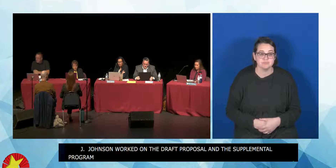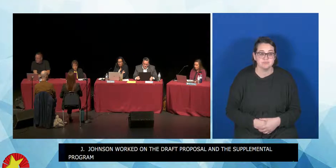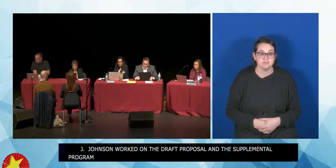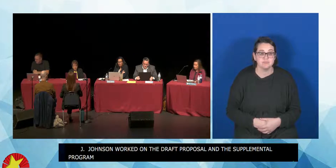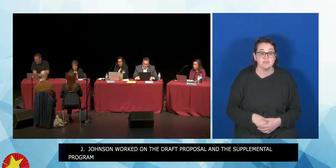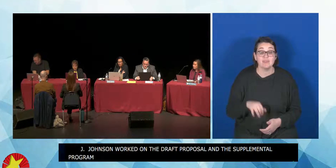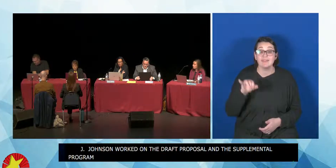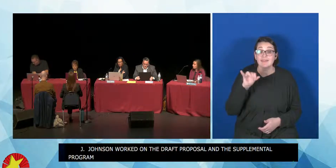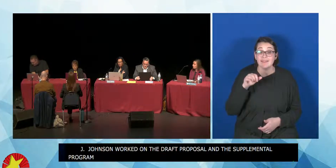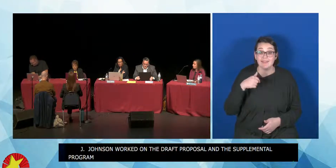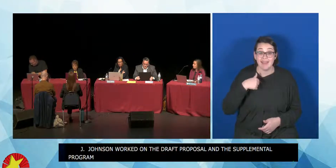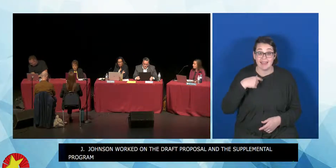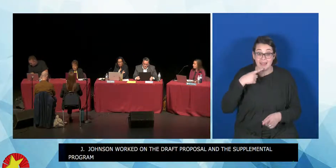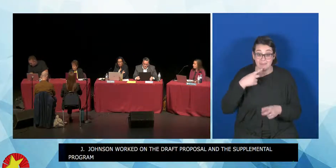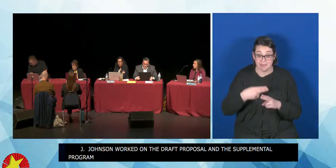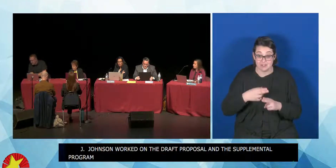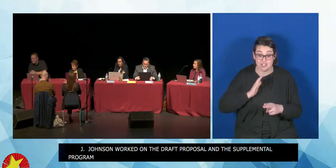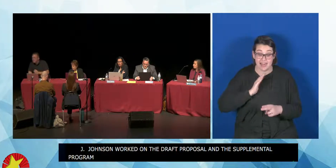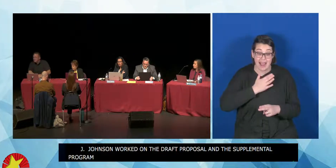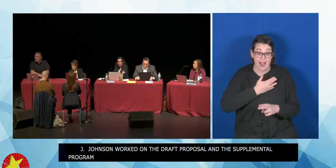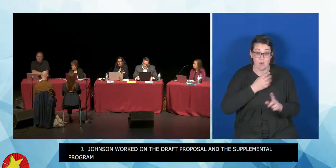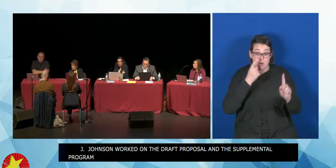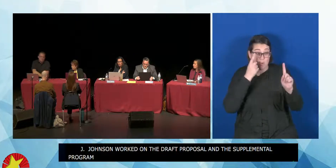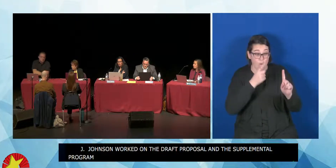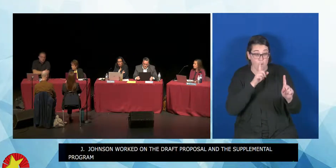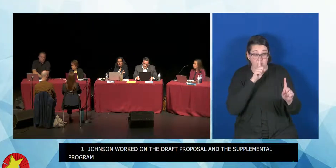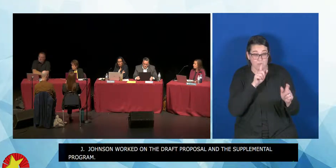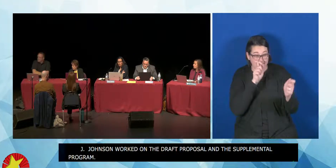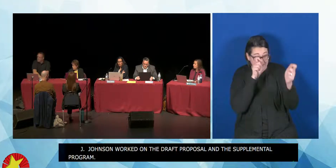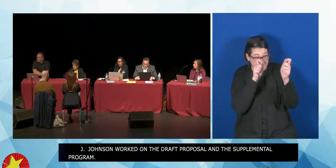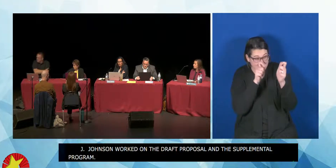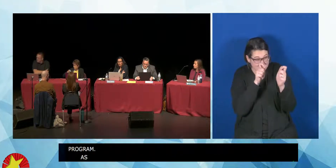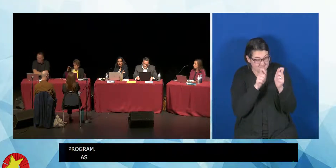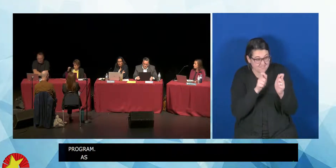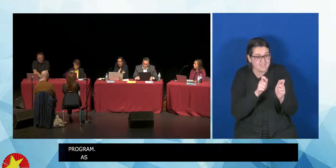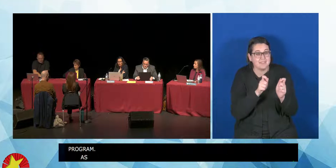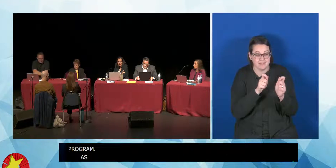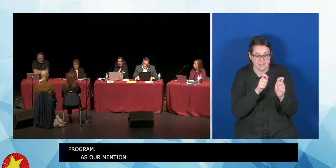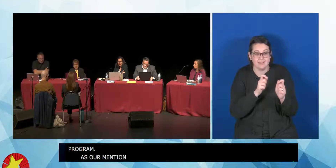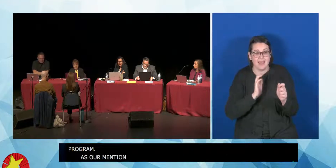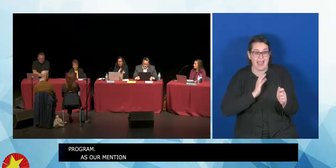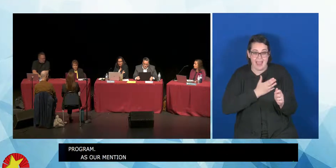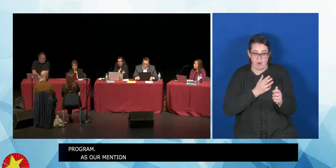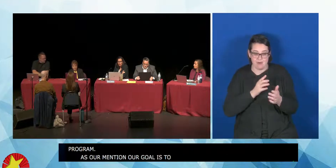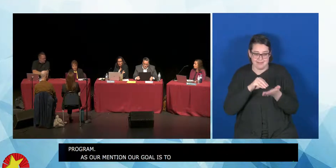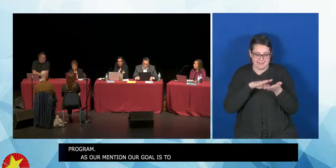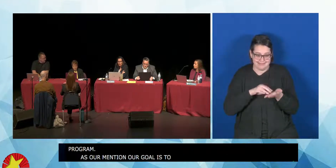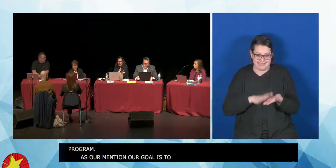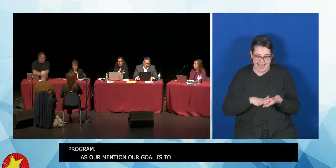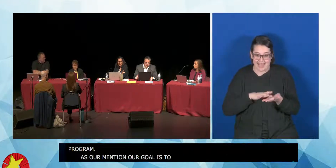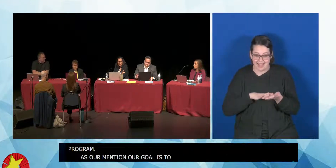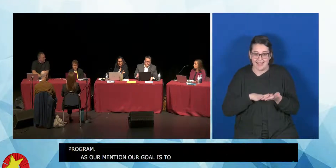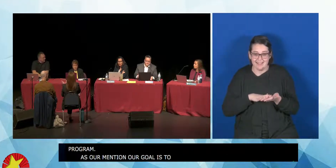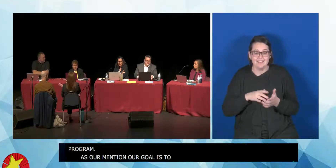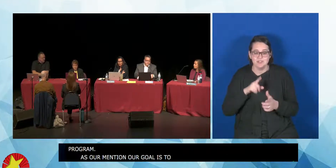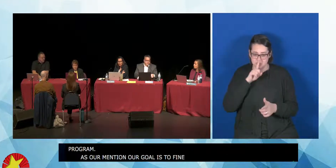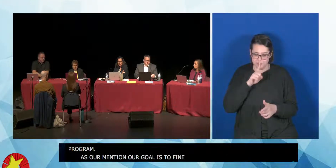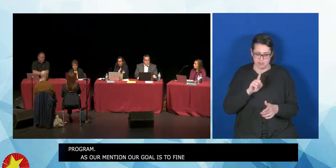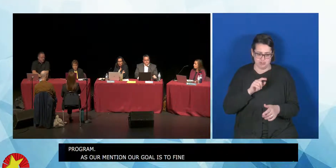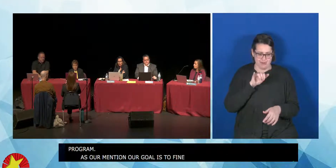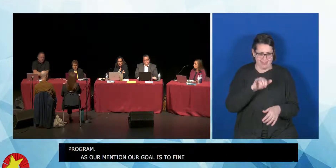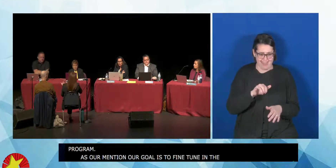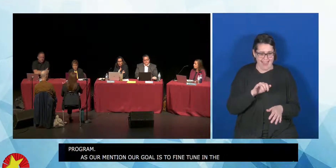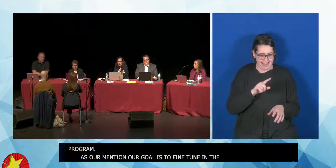As I mentioned, our goal is to really fine-tune the data reporting within the strategic plan so that it accurately reflects